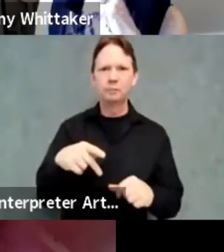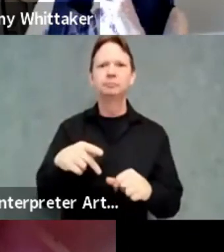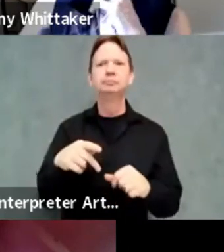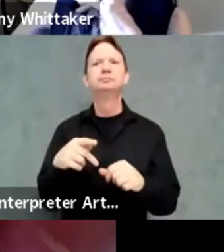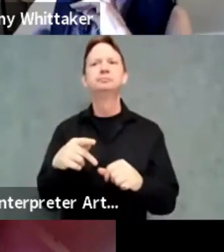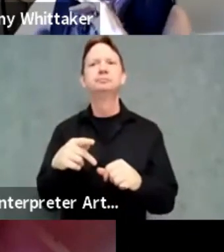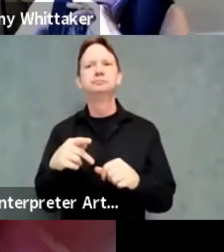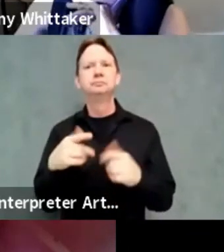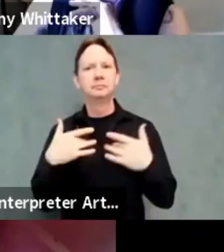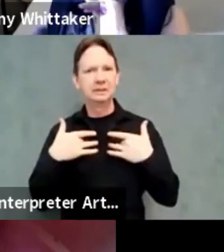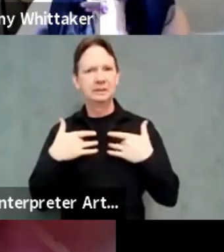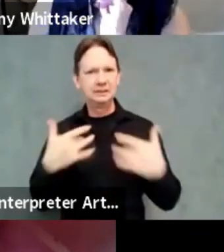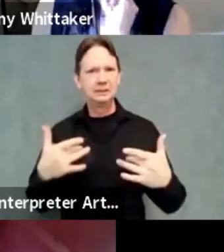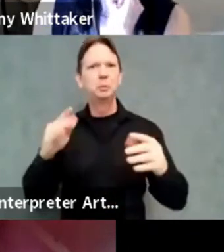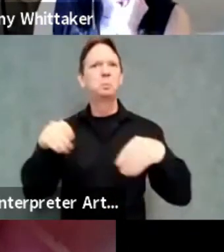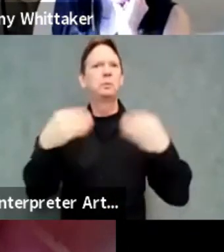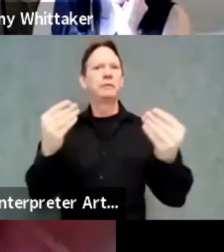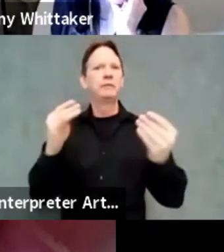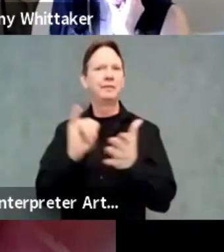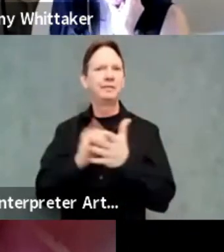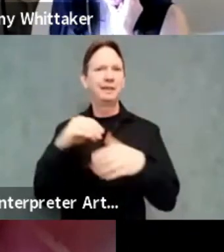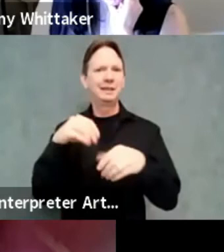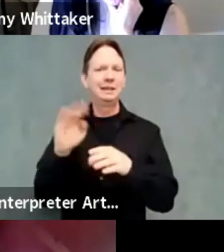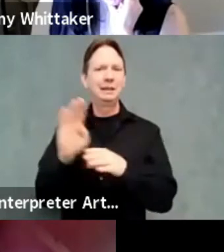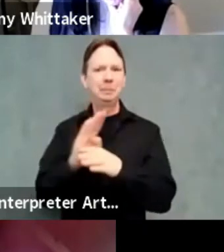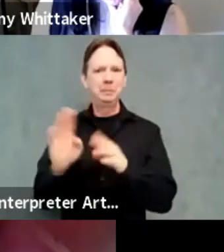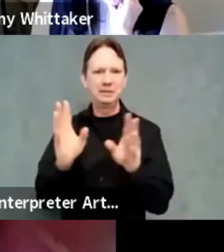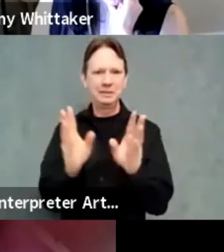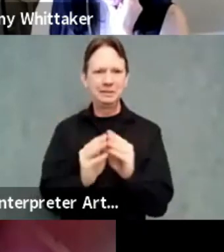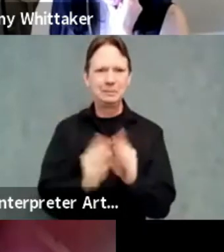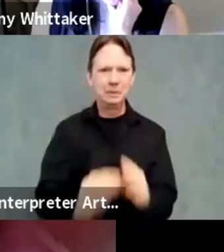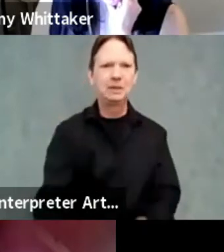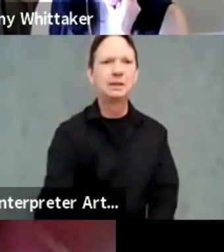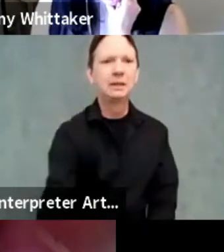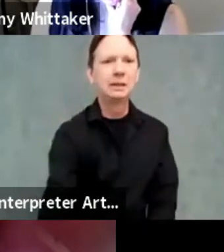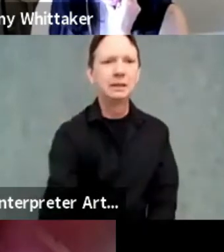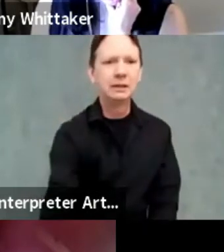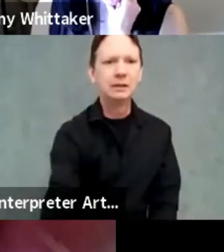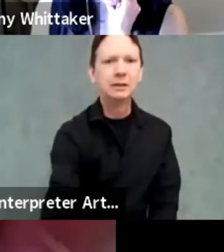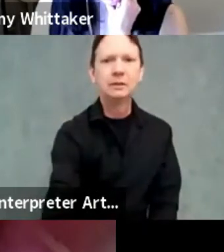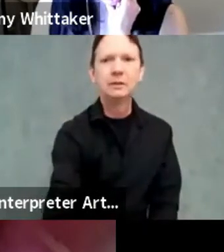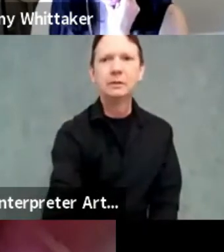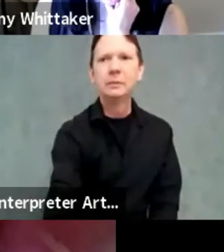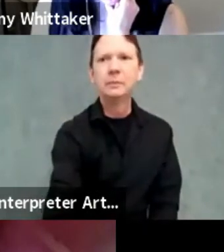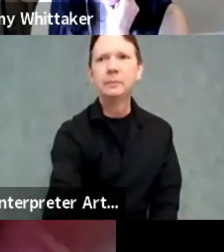in a business meeting. So that's kind of also what I was meaning by alternatives.